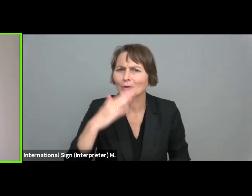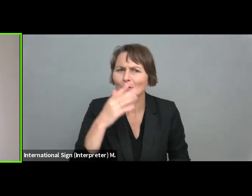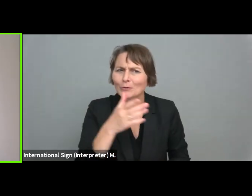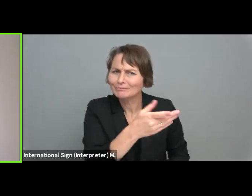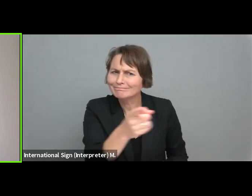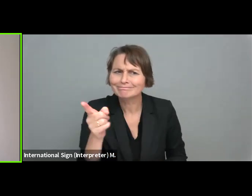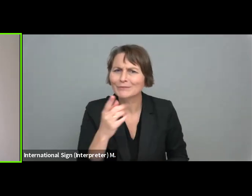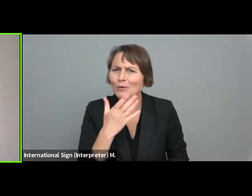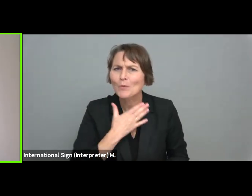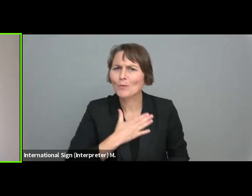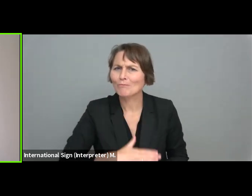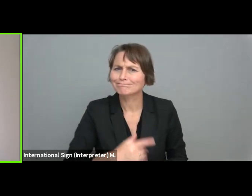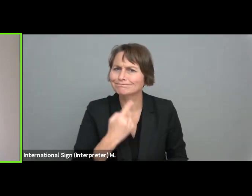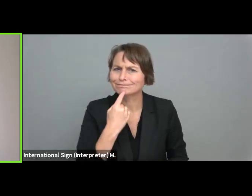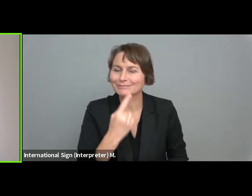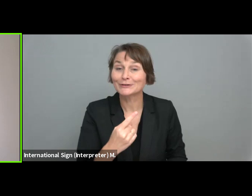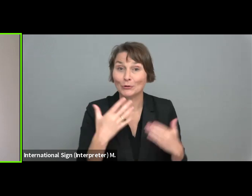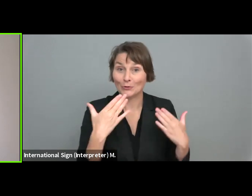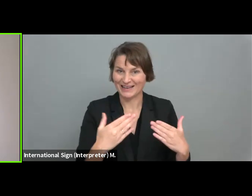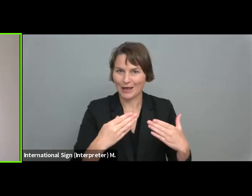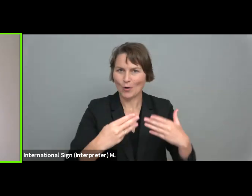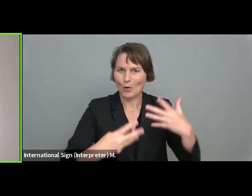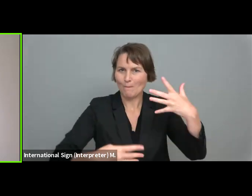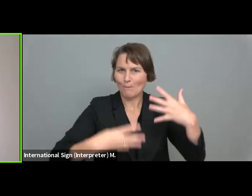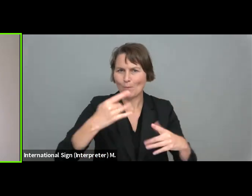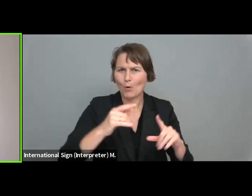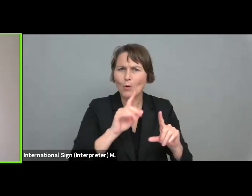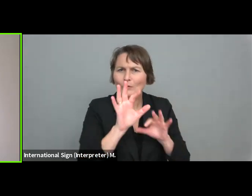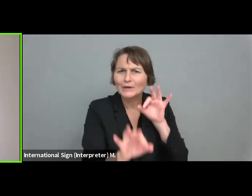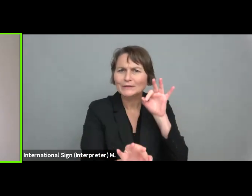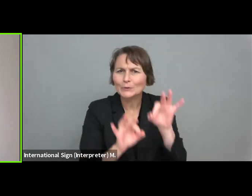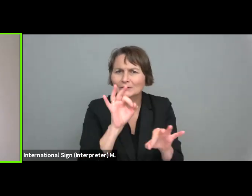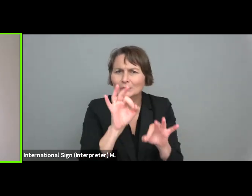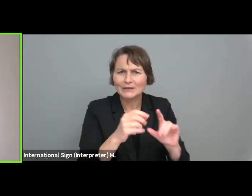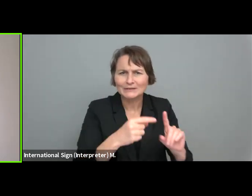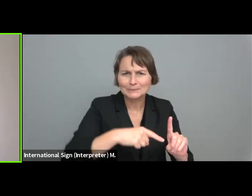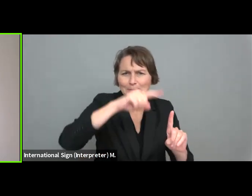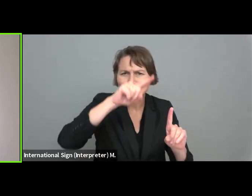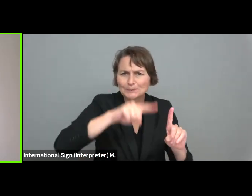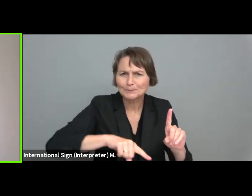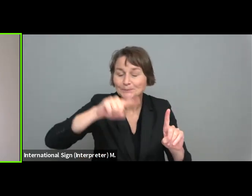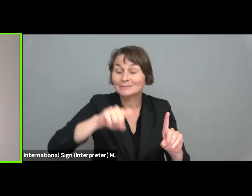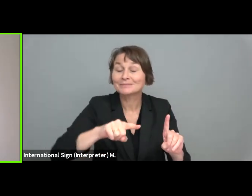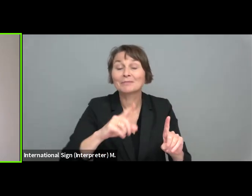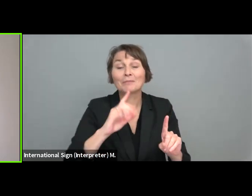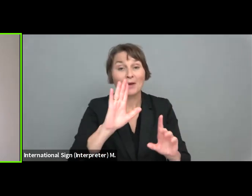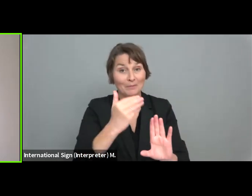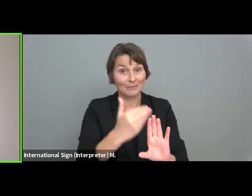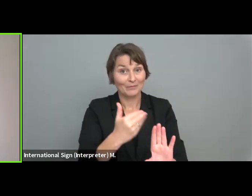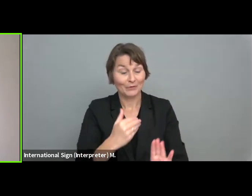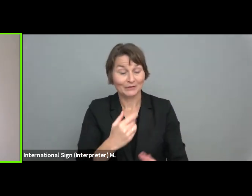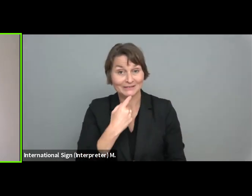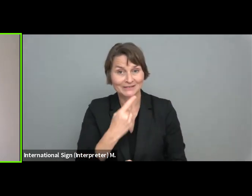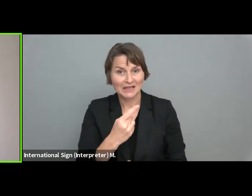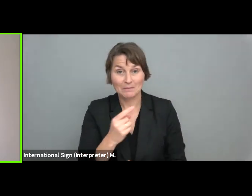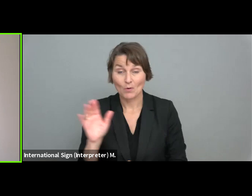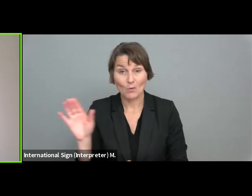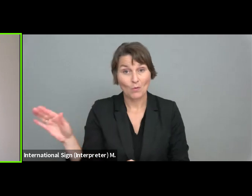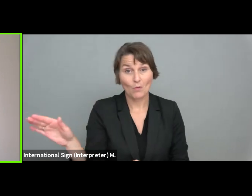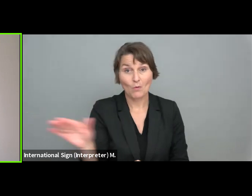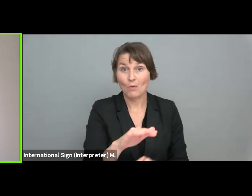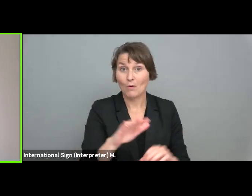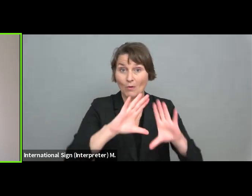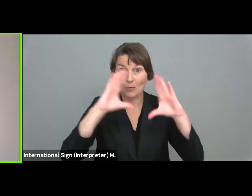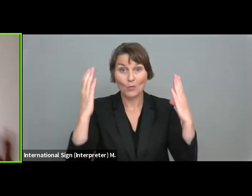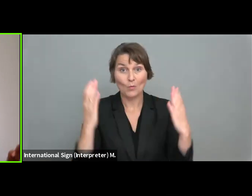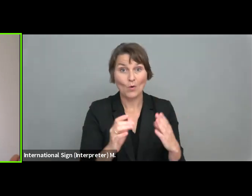So I'm going to launch a poll. And as we're launching the poll, I do want to just acknowledge how everyone from around the world is